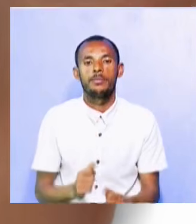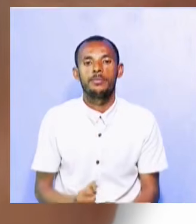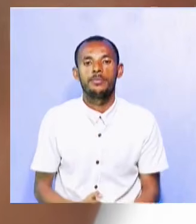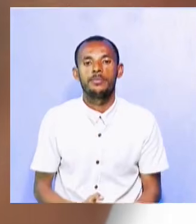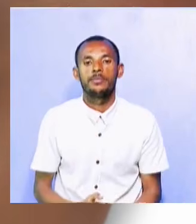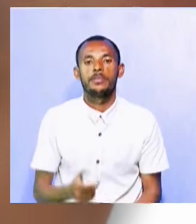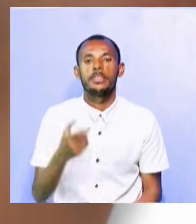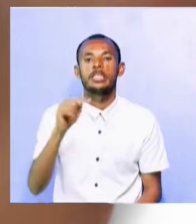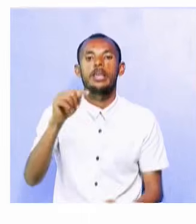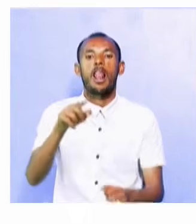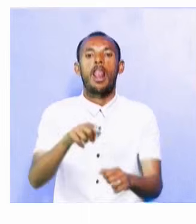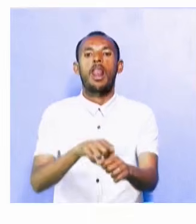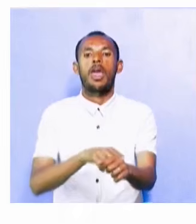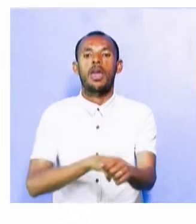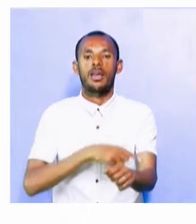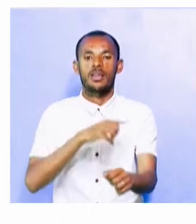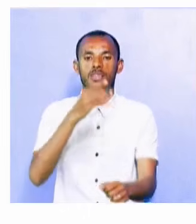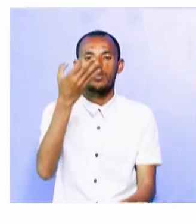the length of